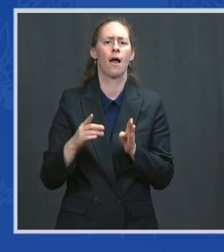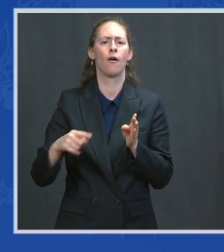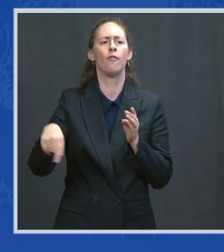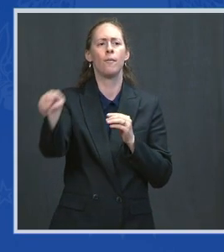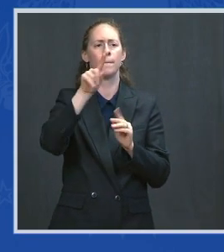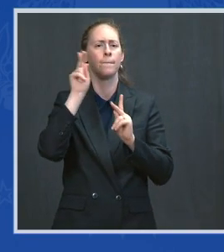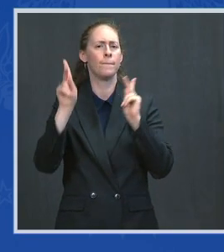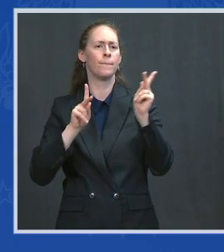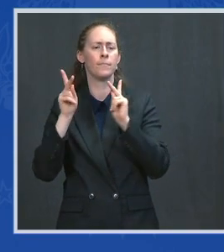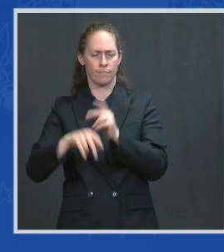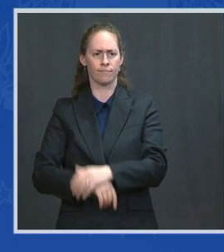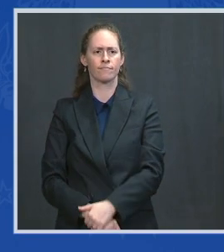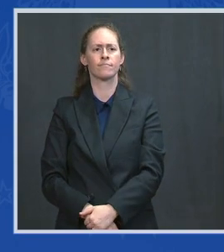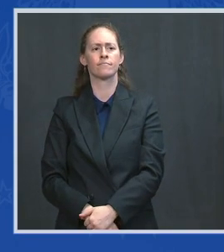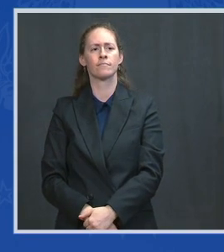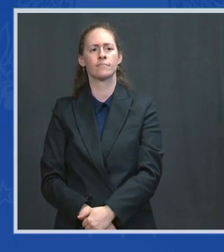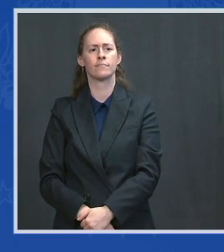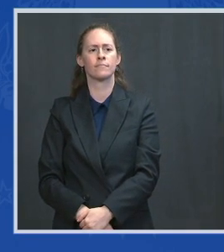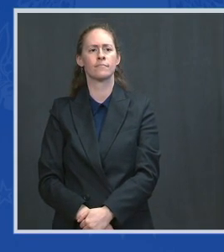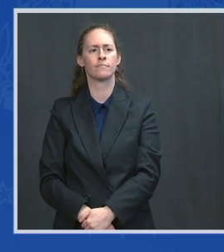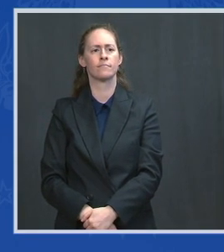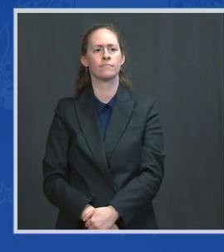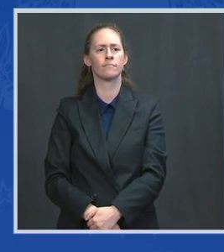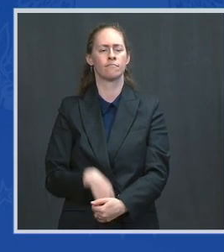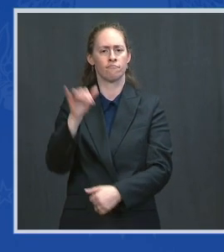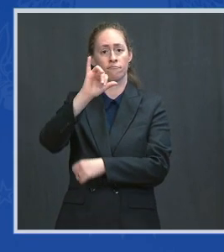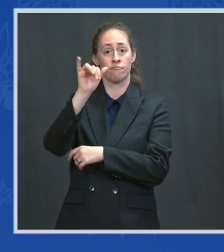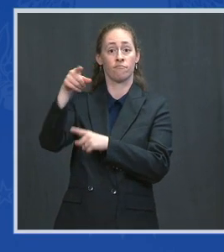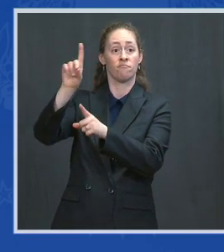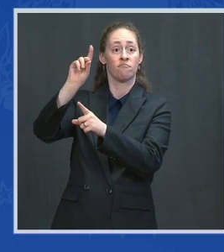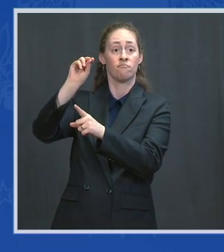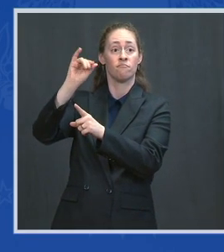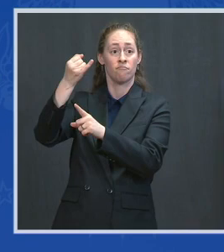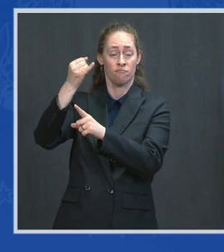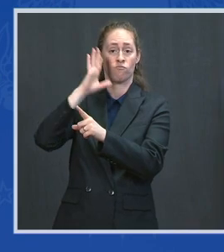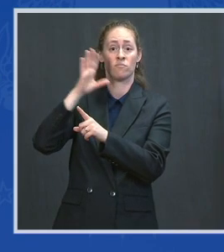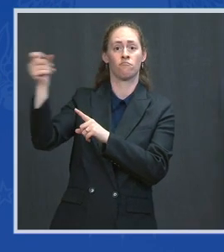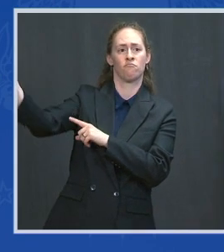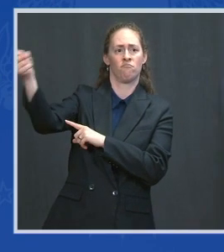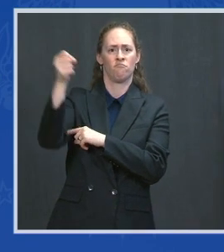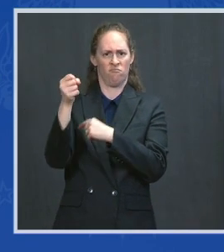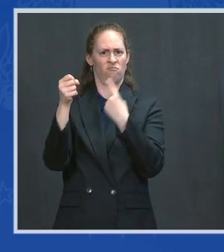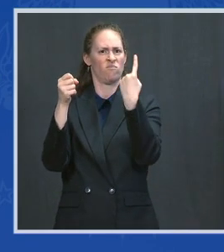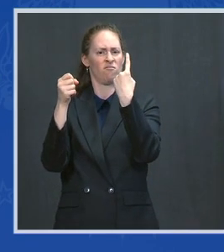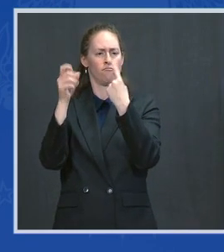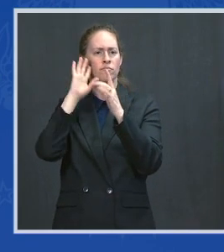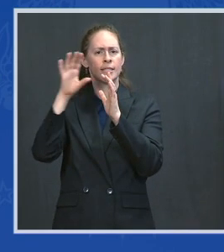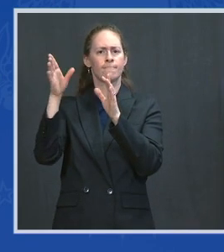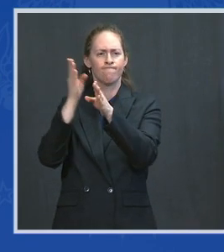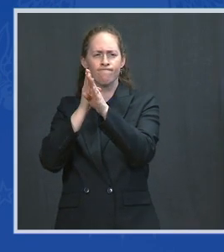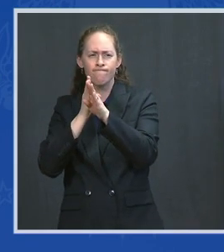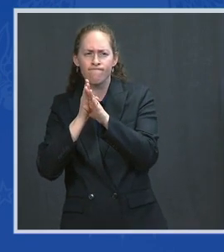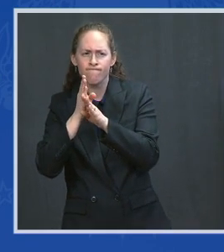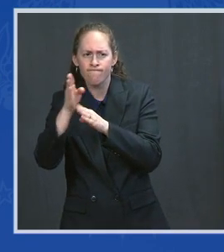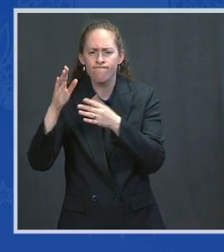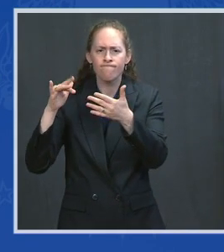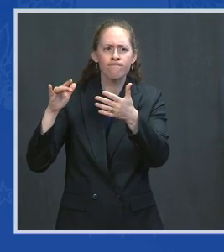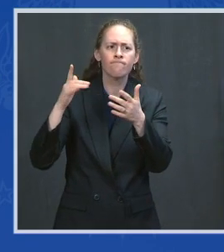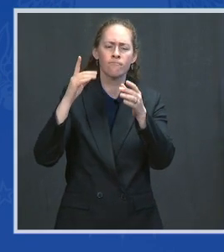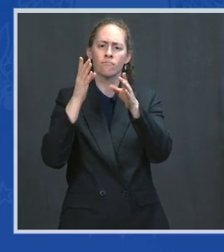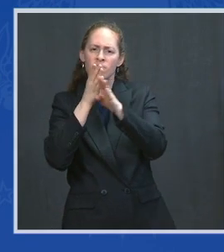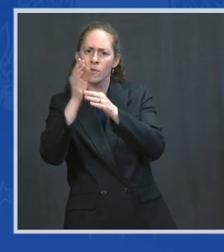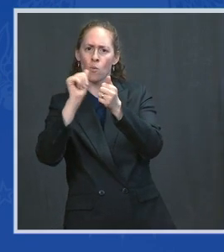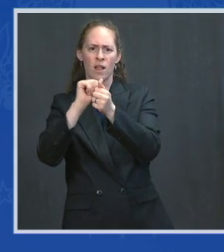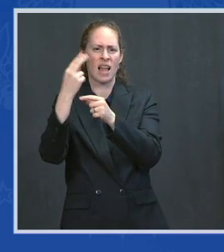job is to expedite the review of hate crime reports. And thanks to two families here today, the law will help